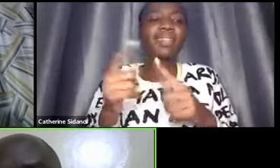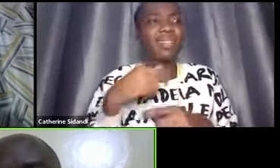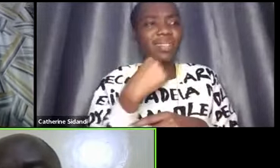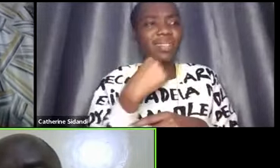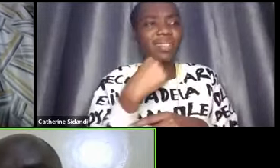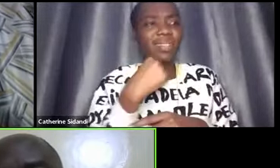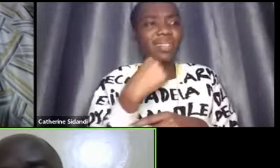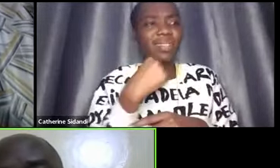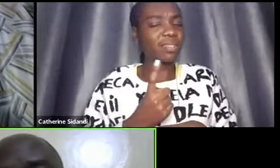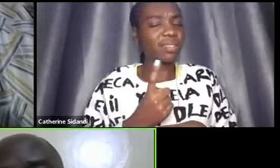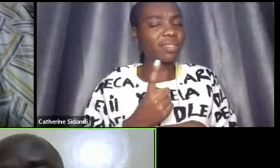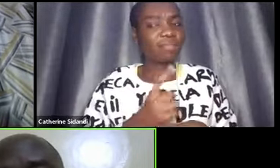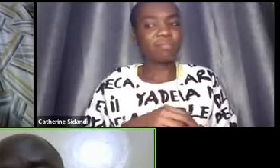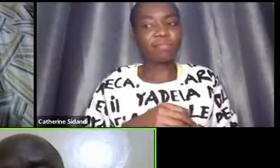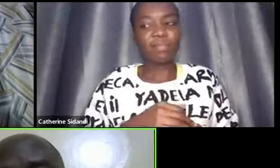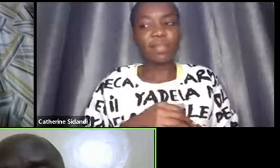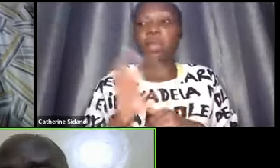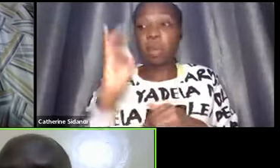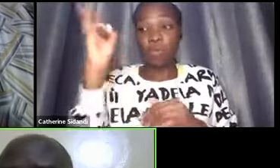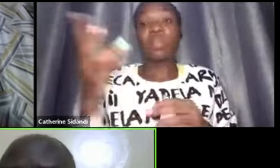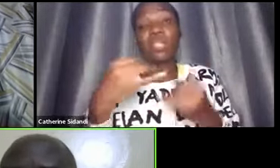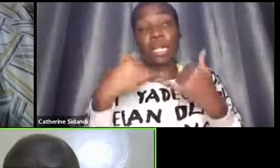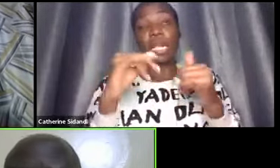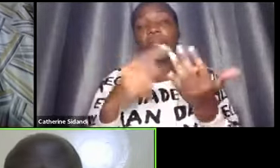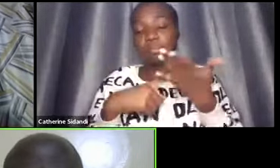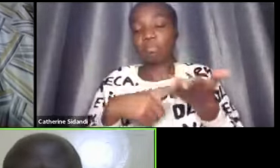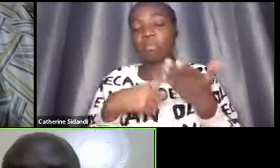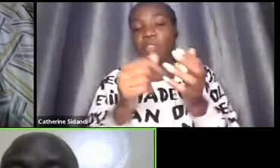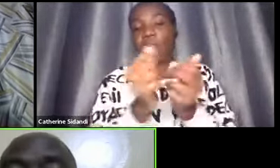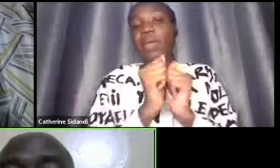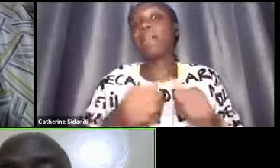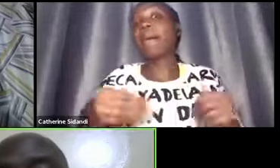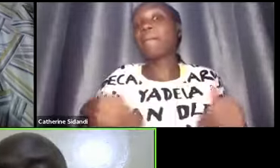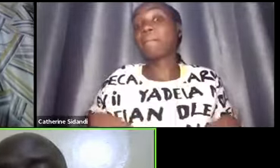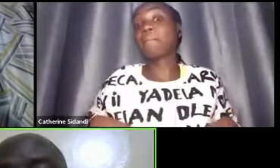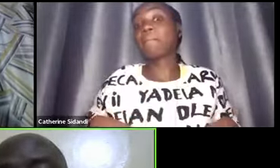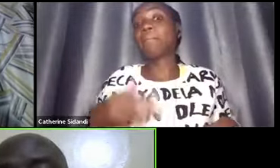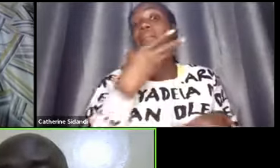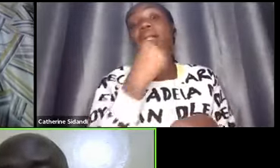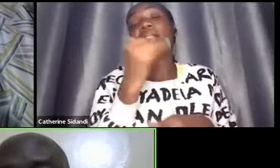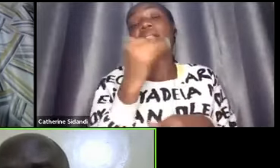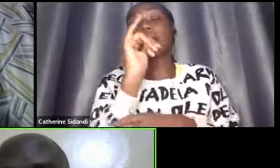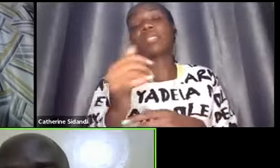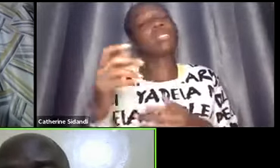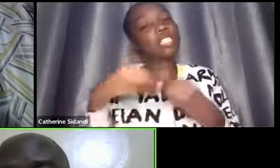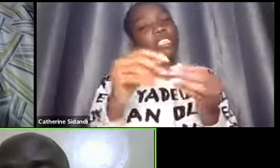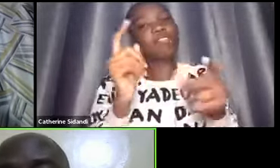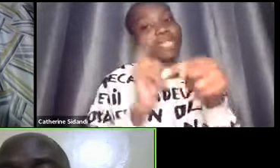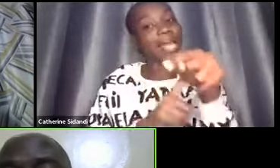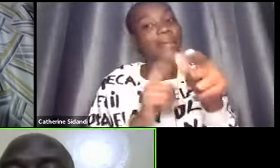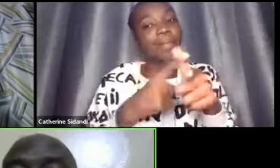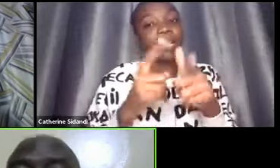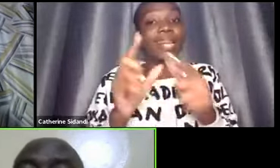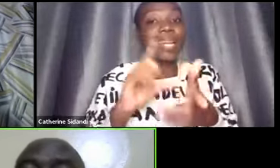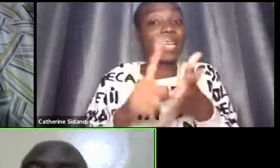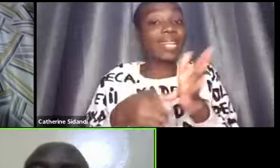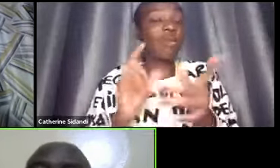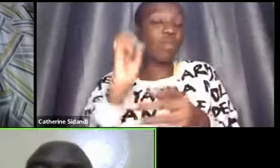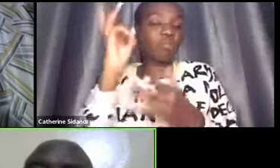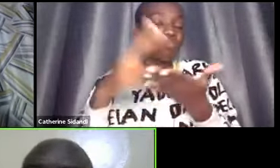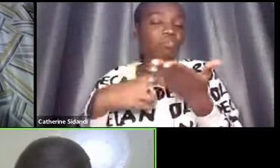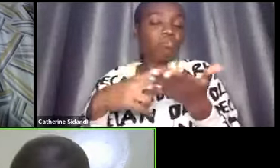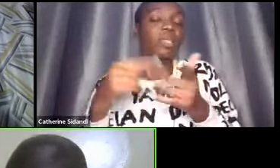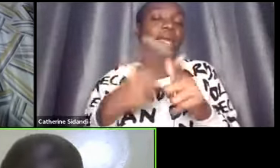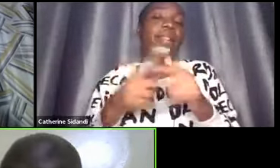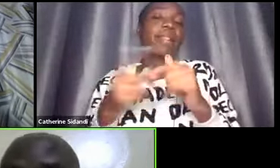lady, "I'll talk to the young man. Please give me time and let me see. Let me talk and I'll come back to you." The following